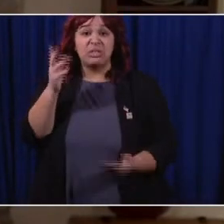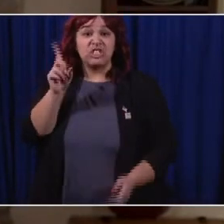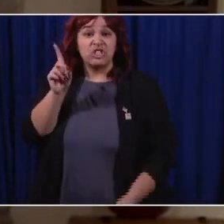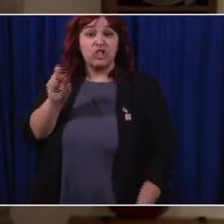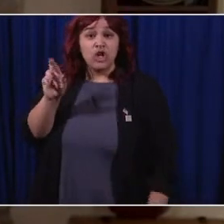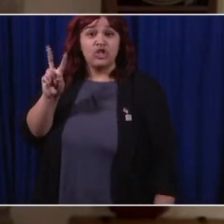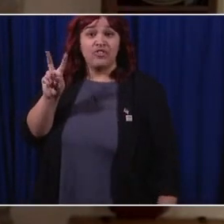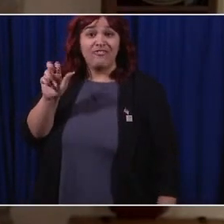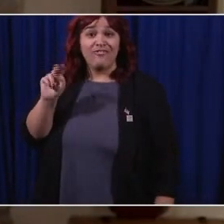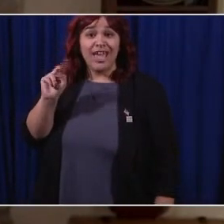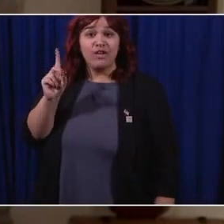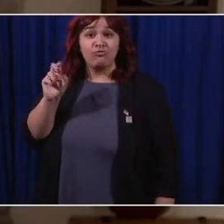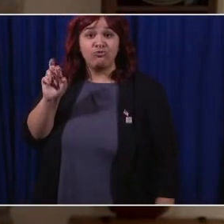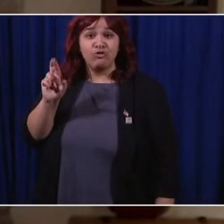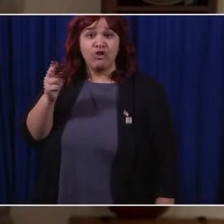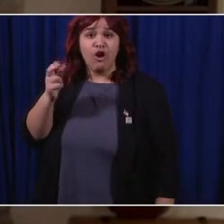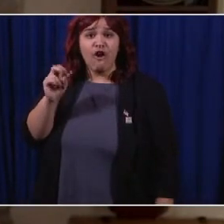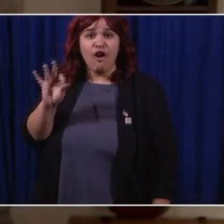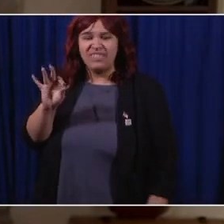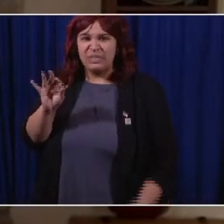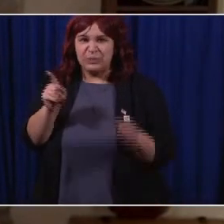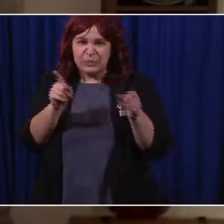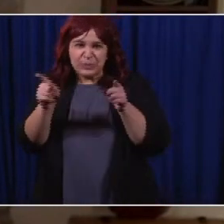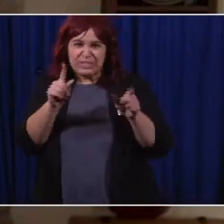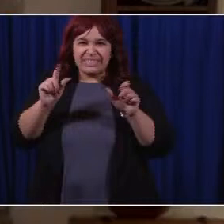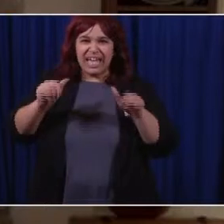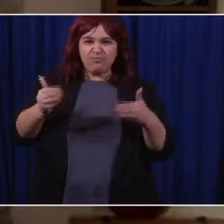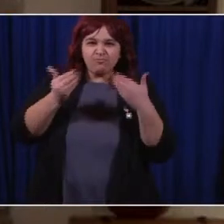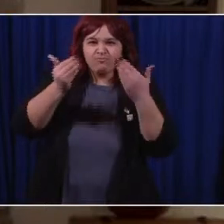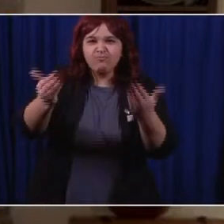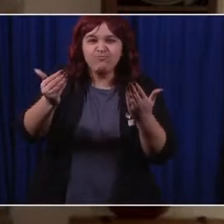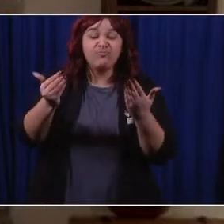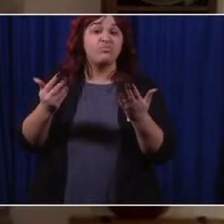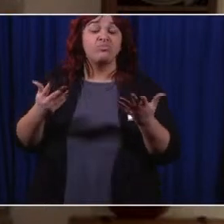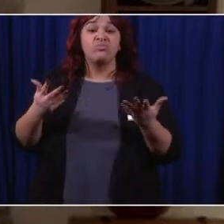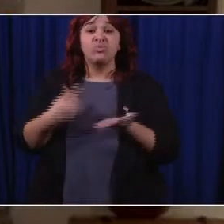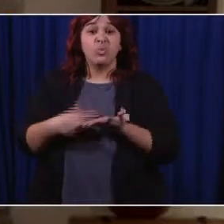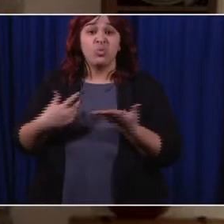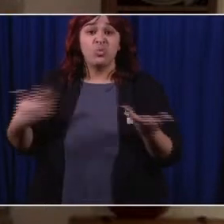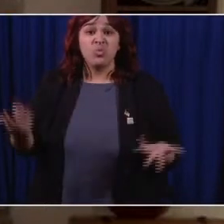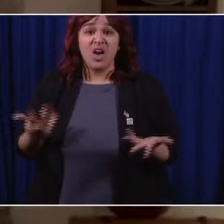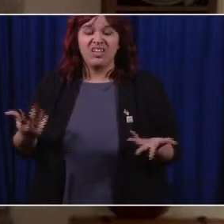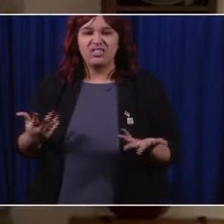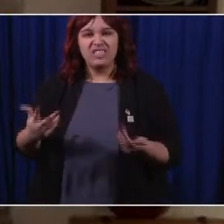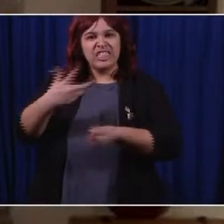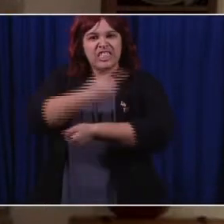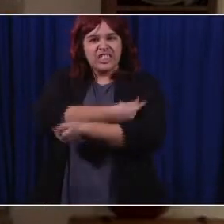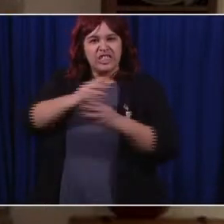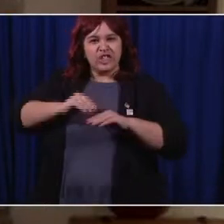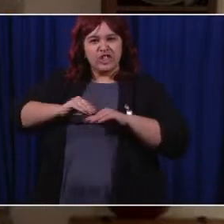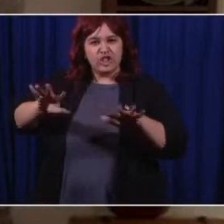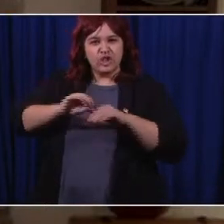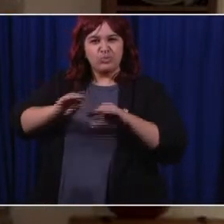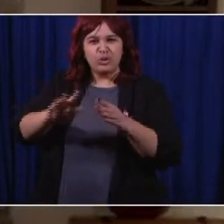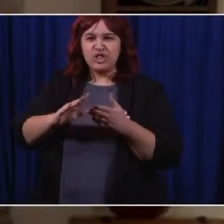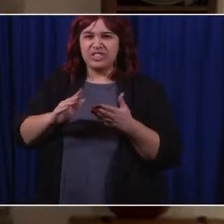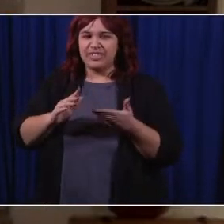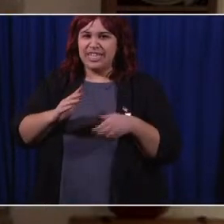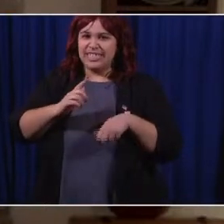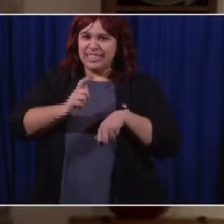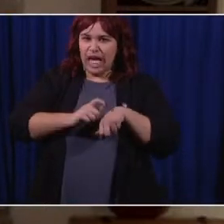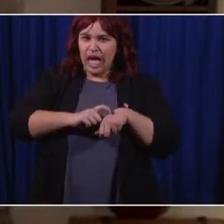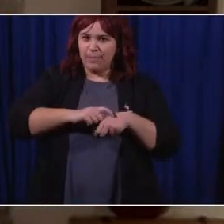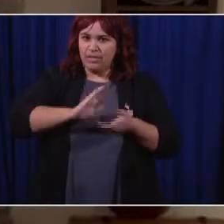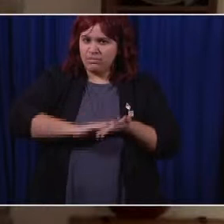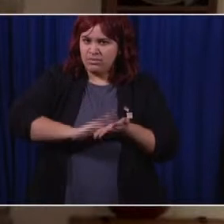the pace of distribution. I think you were saying that, we heard that 30 vaccinations were administered